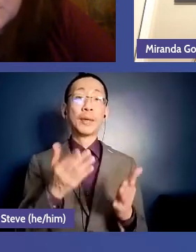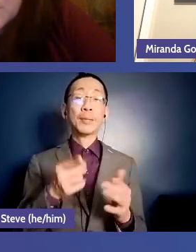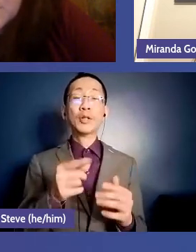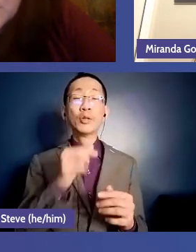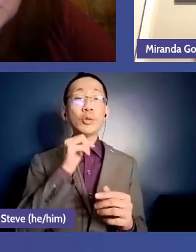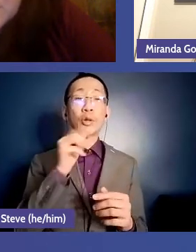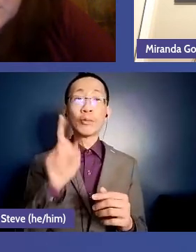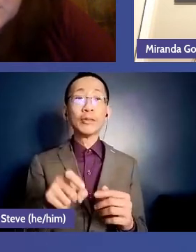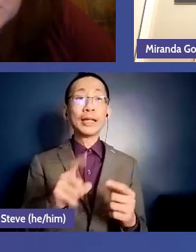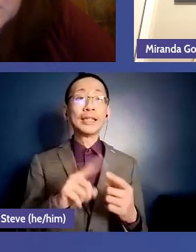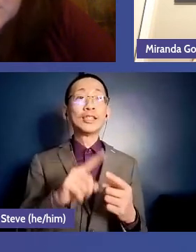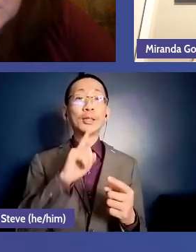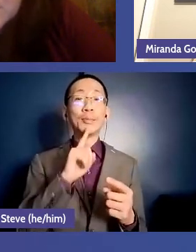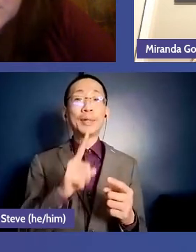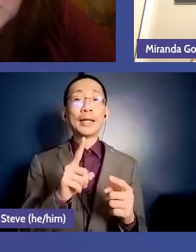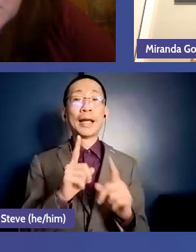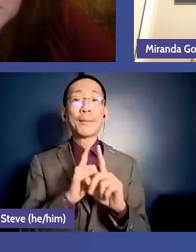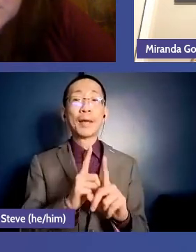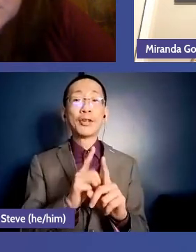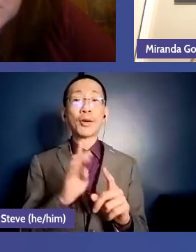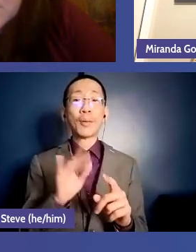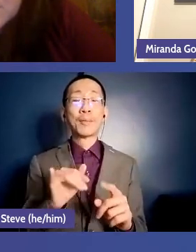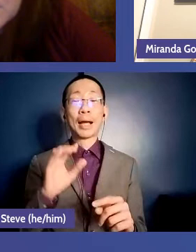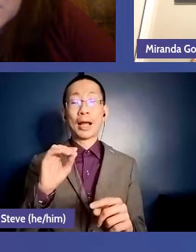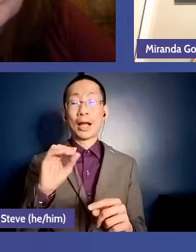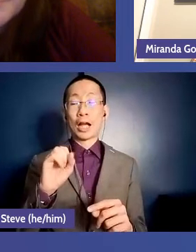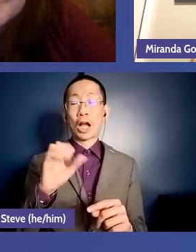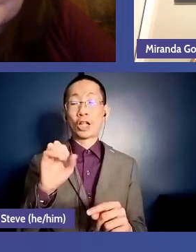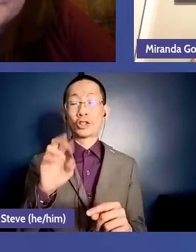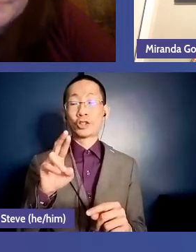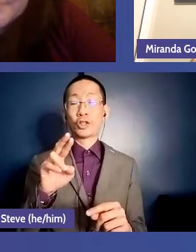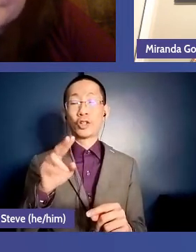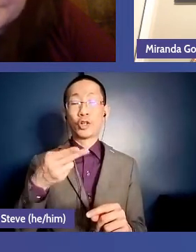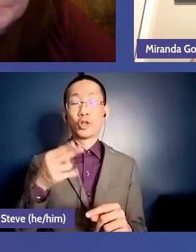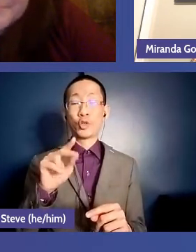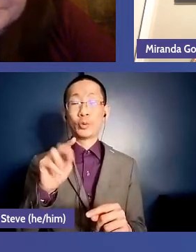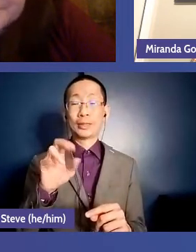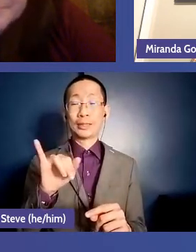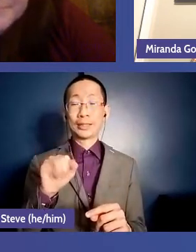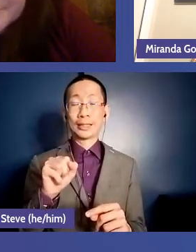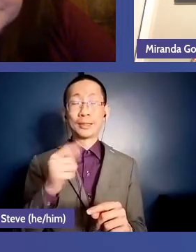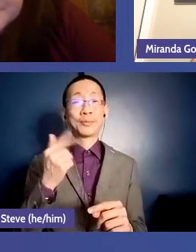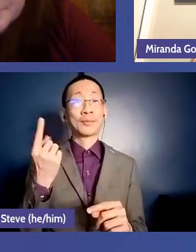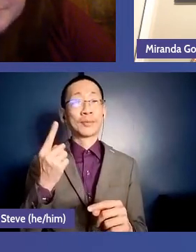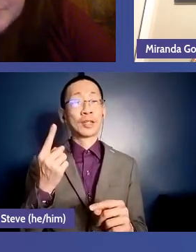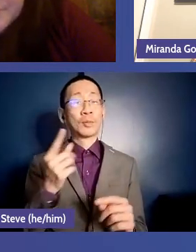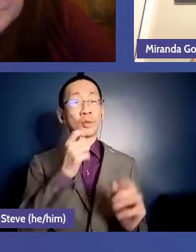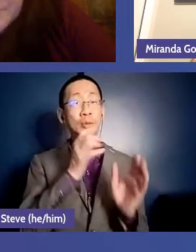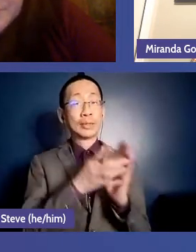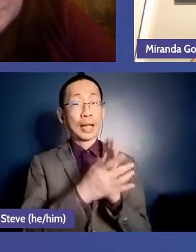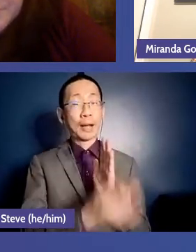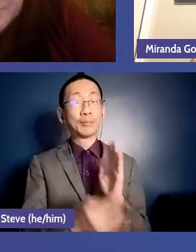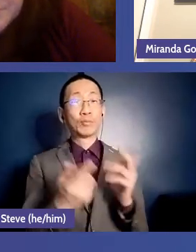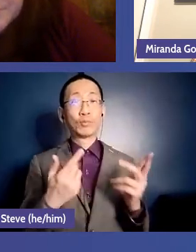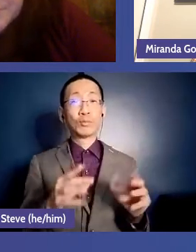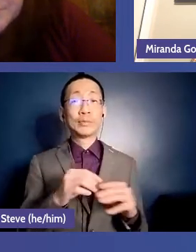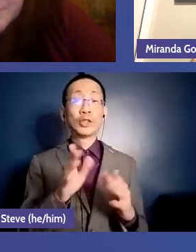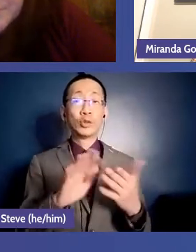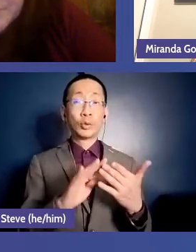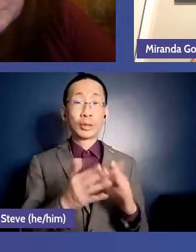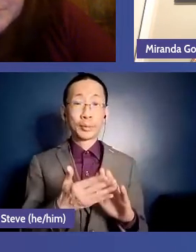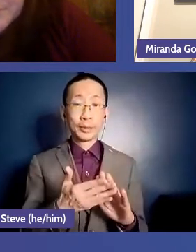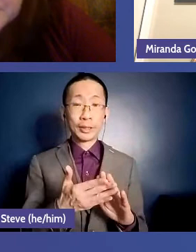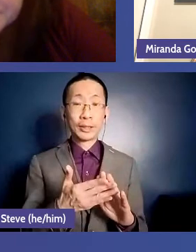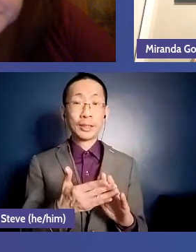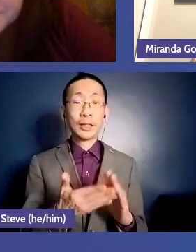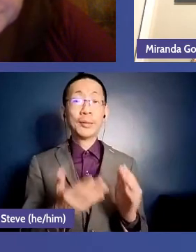need to be mentored by Oscar Eustace because there's somebody who is extremely talented in your community that might be a